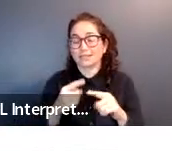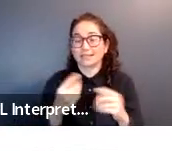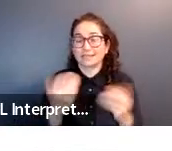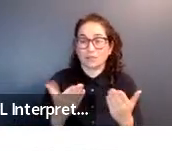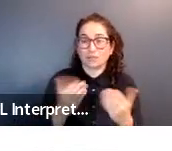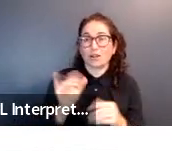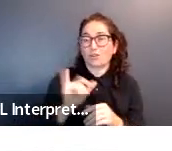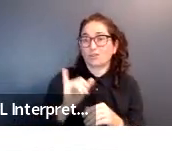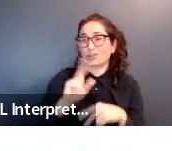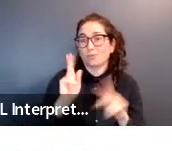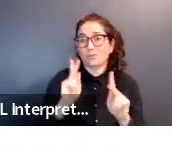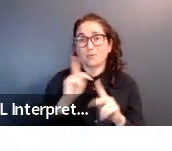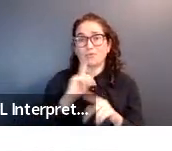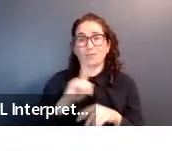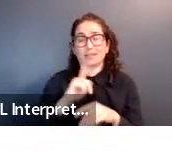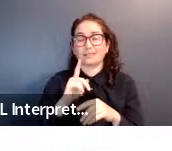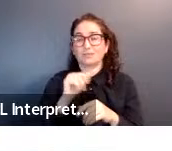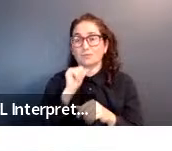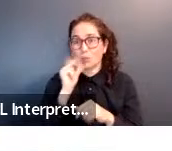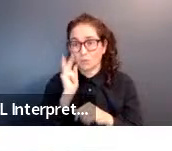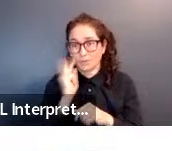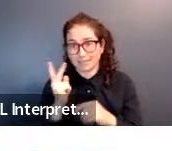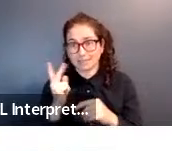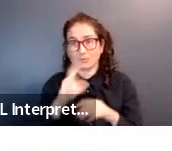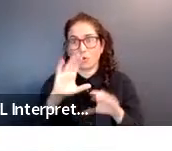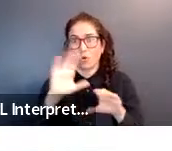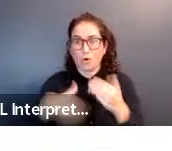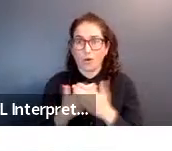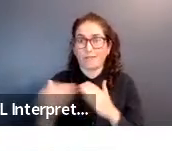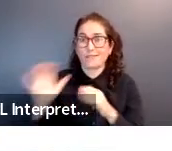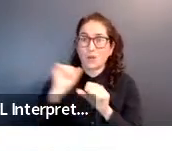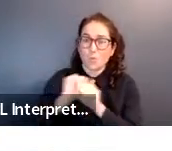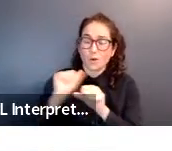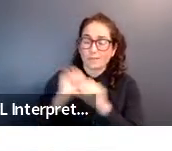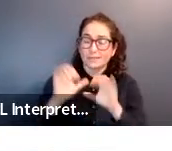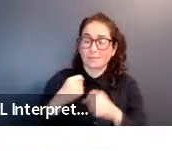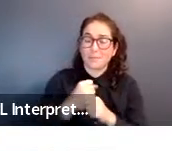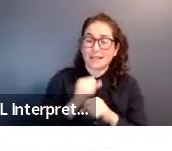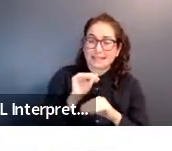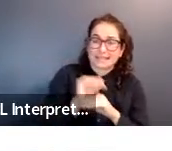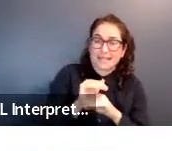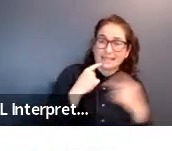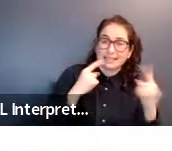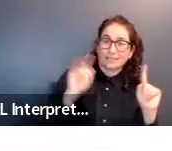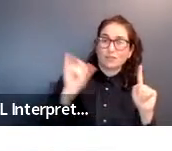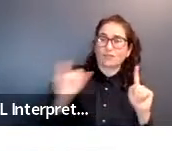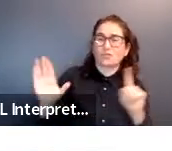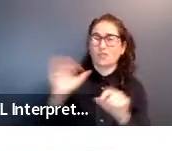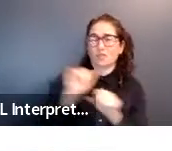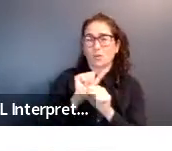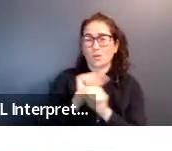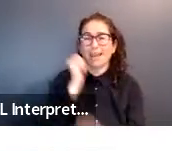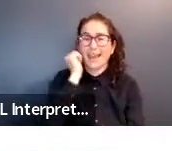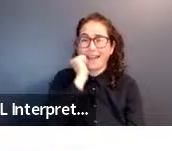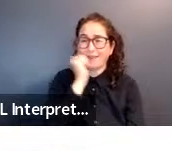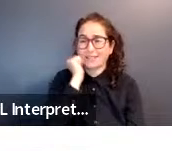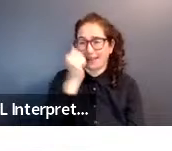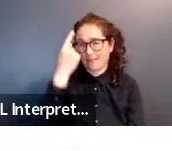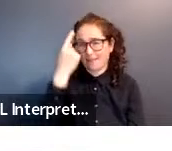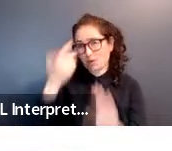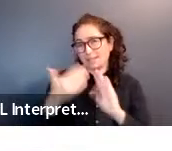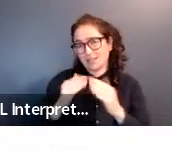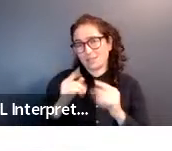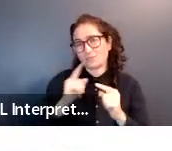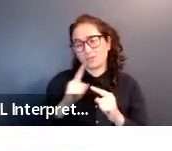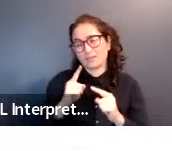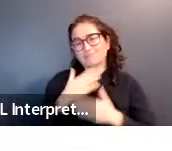scenes, for all of the work that they did to make this evening a success, and everything that they do on a daily basis on behalf of the city. We